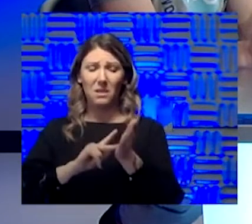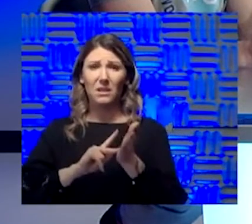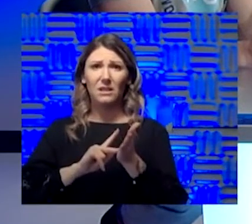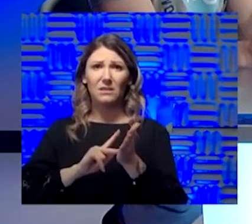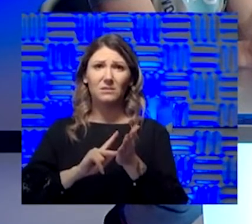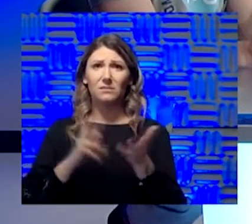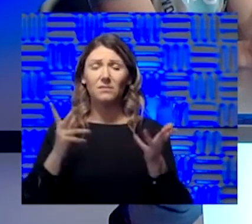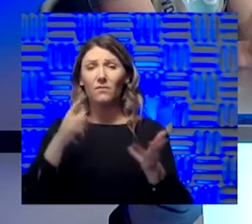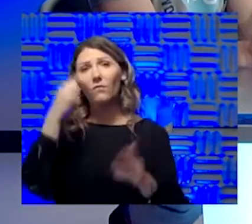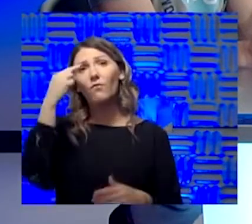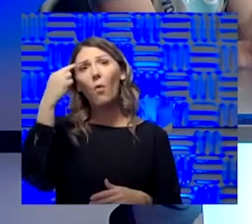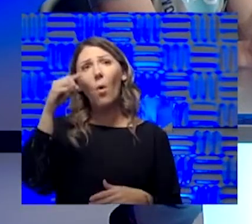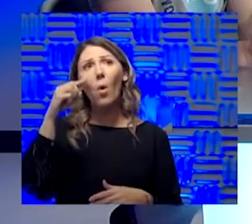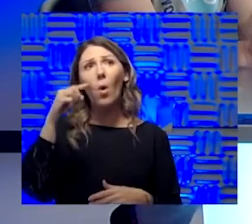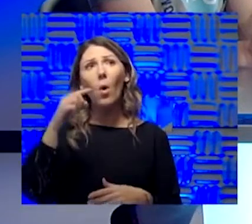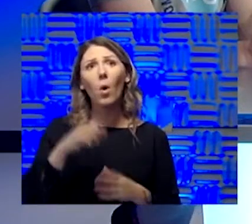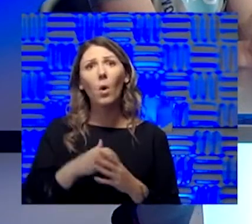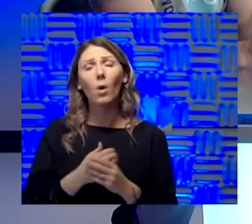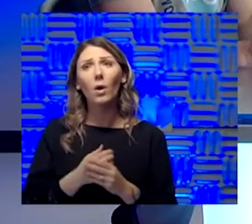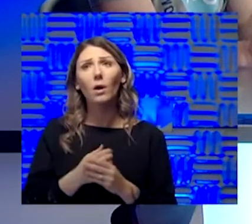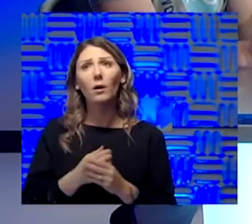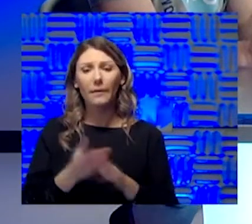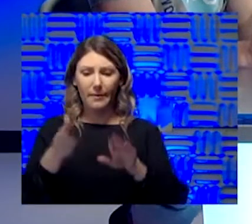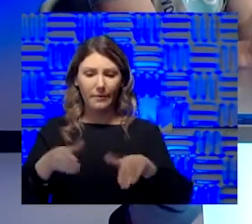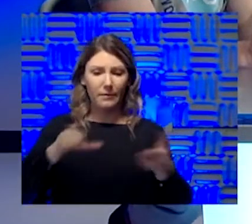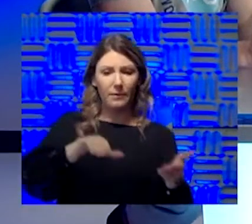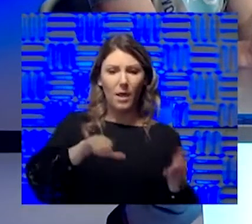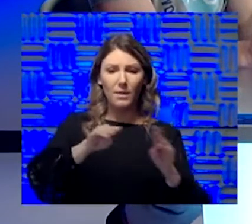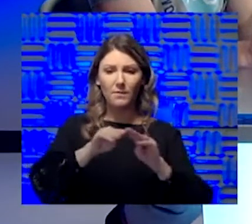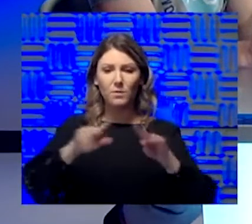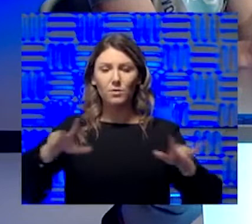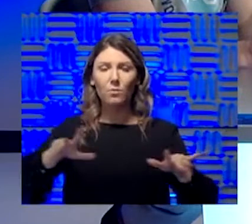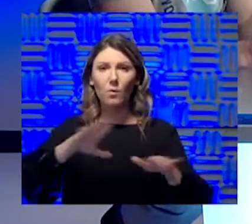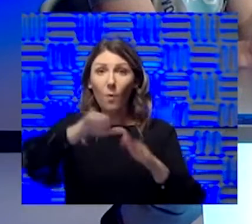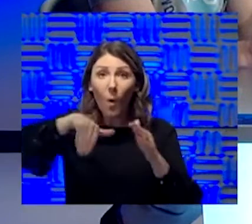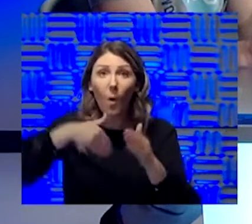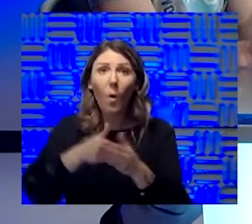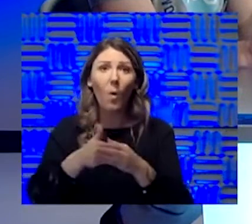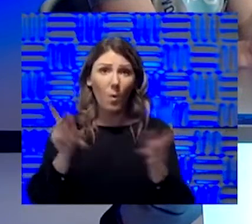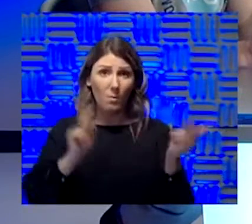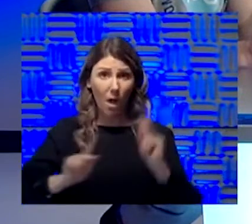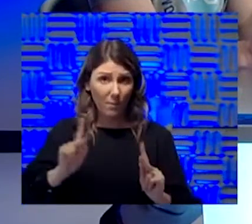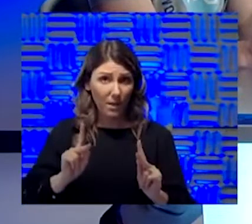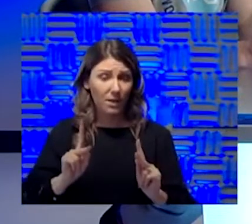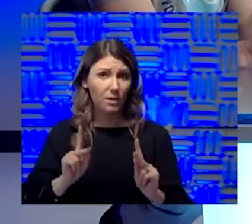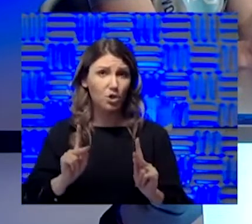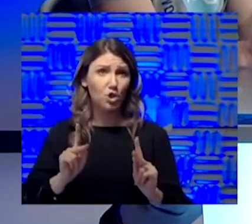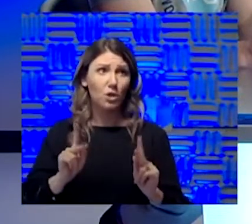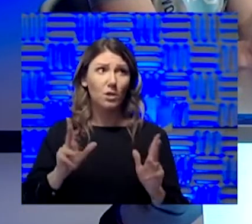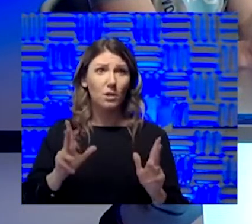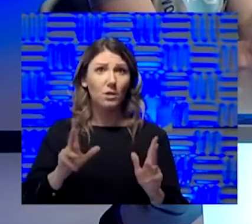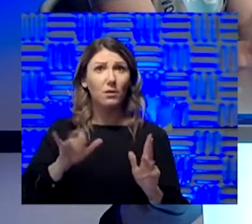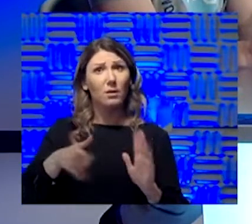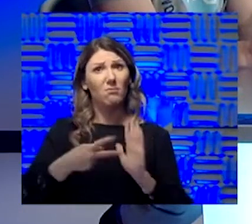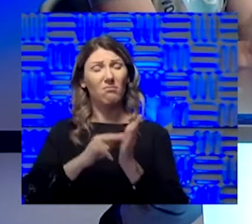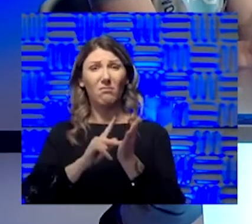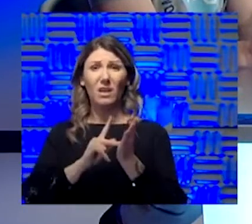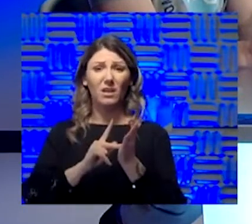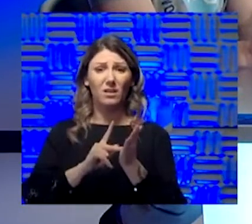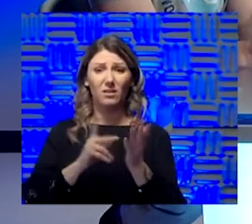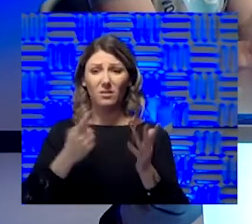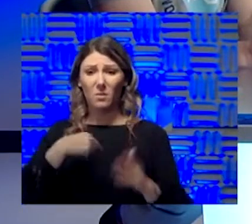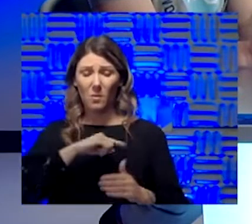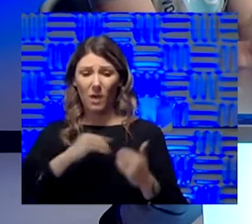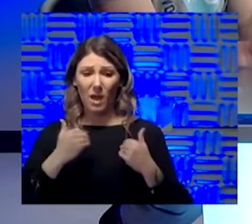imply for the depth of exposure across the entire population? Are we? Have we reached a point where